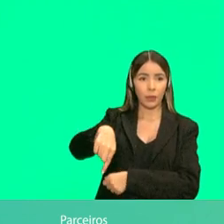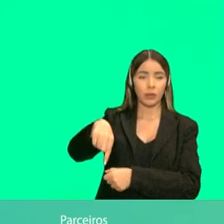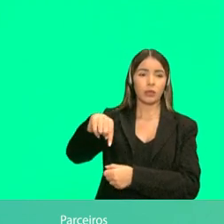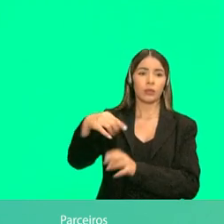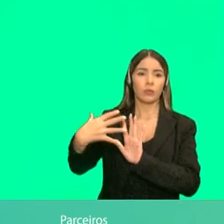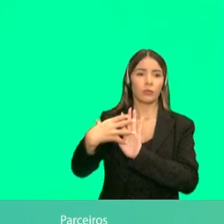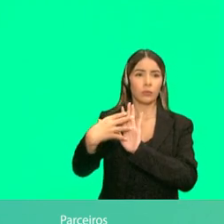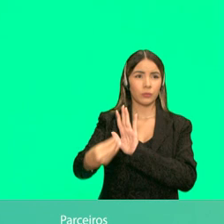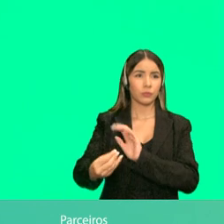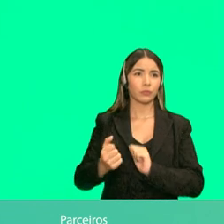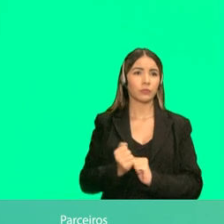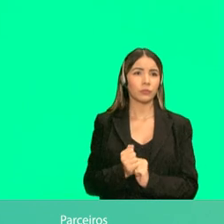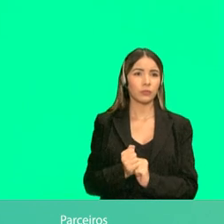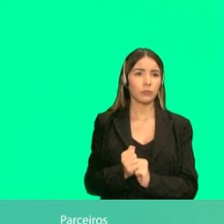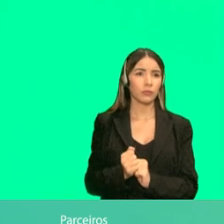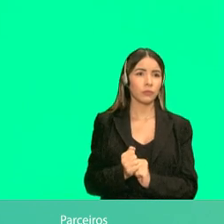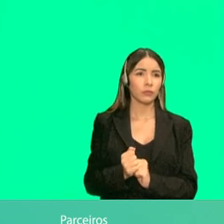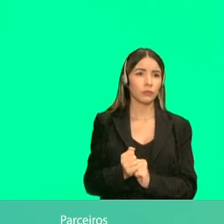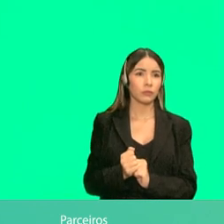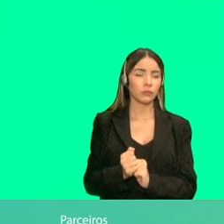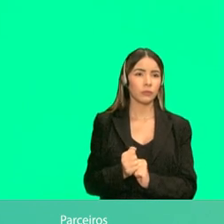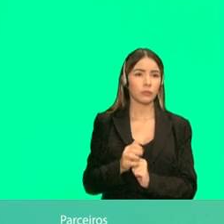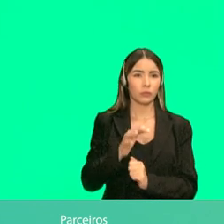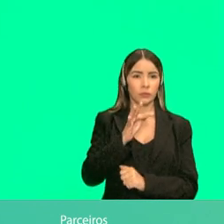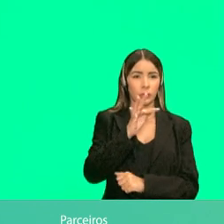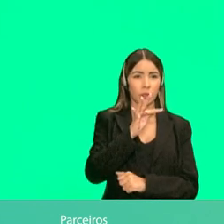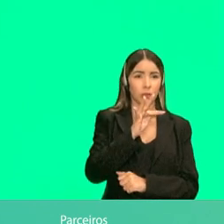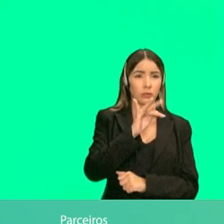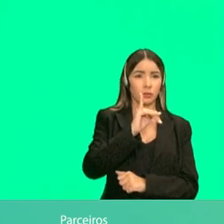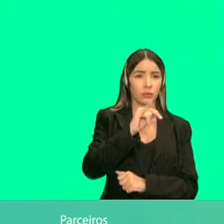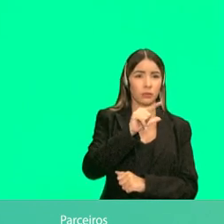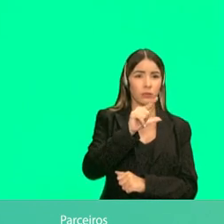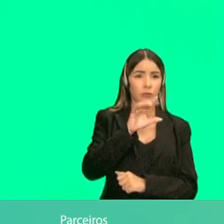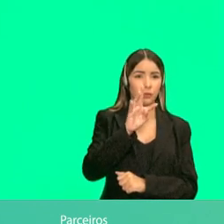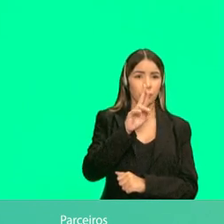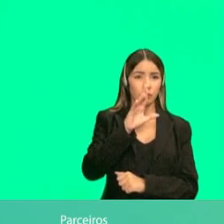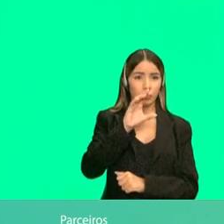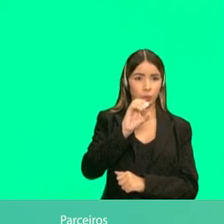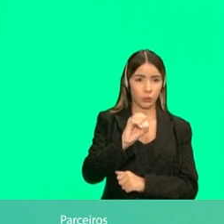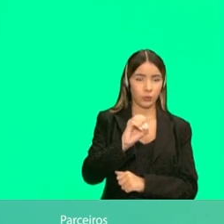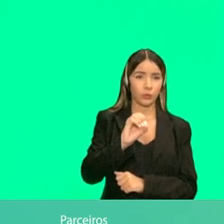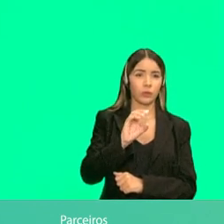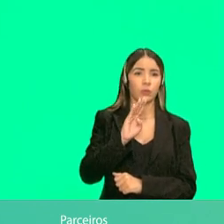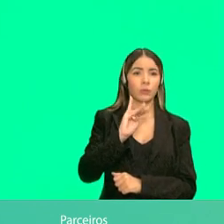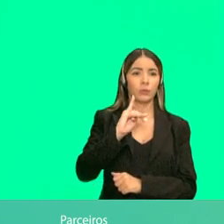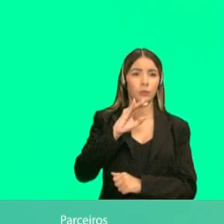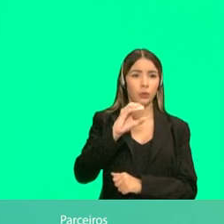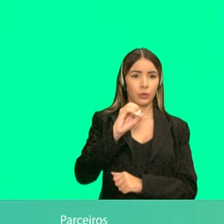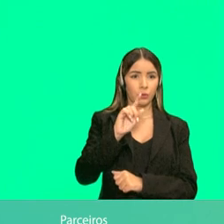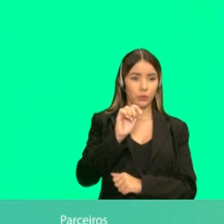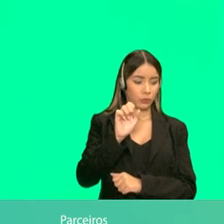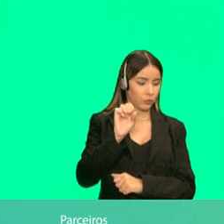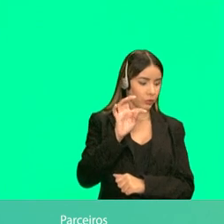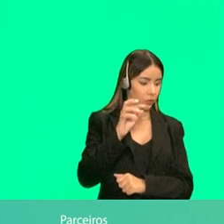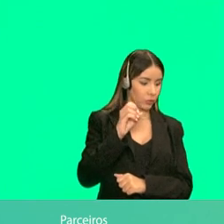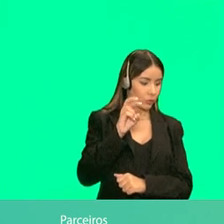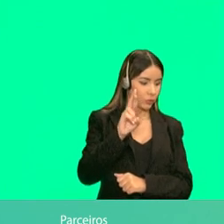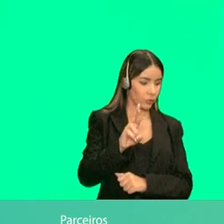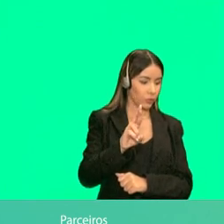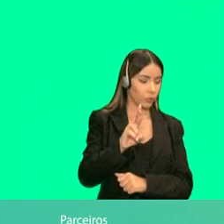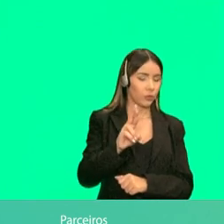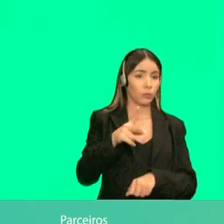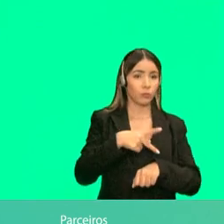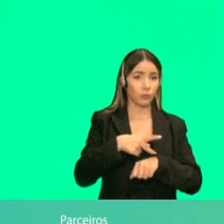use, this gas will be used to produce ammonia, and then the ammonia to become a fertilizer, to